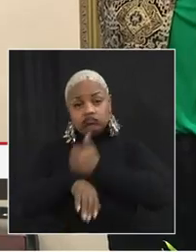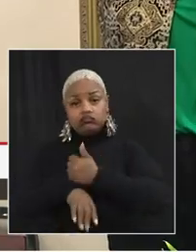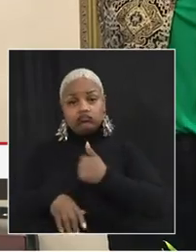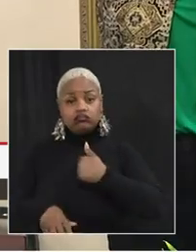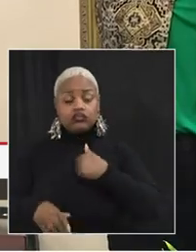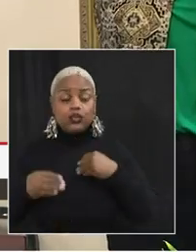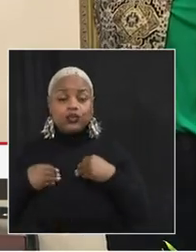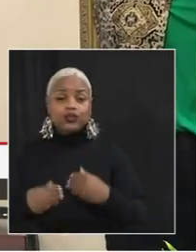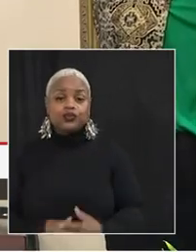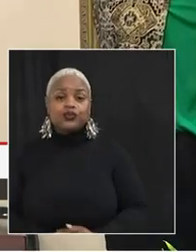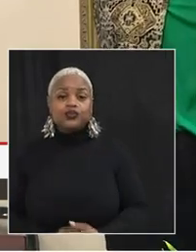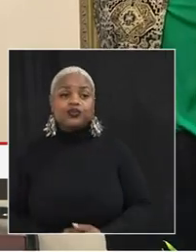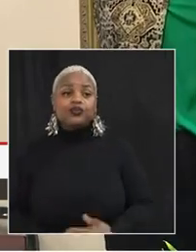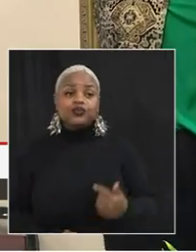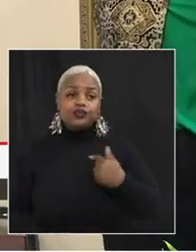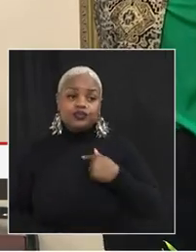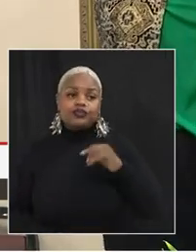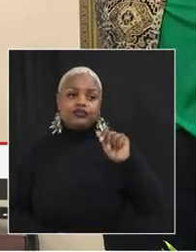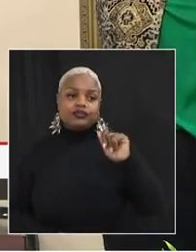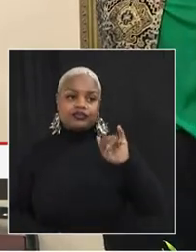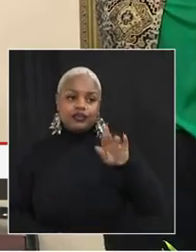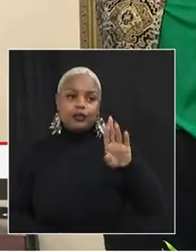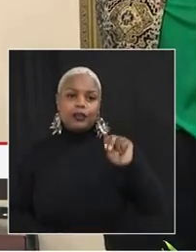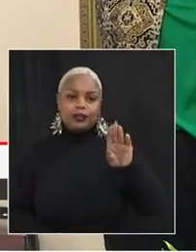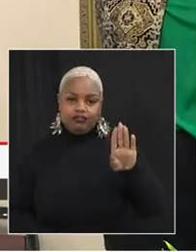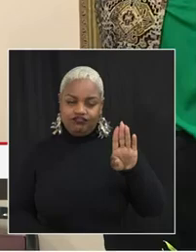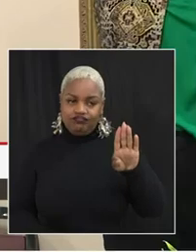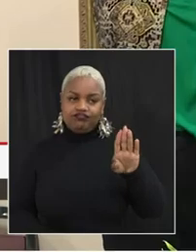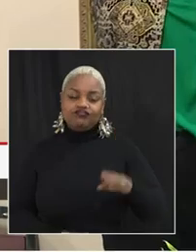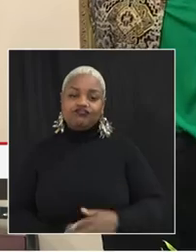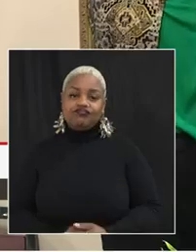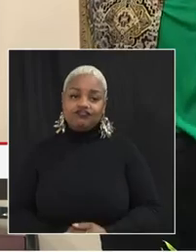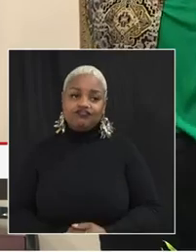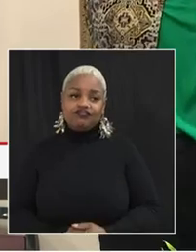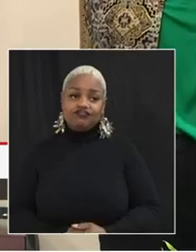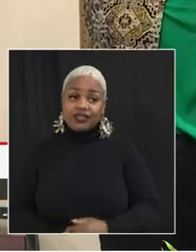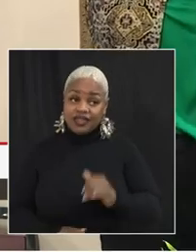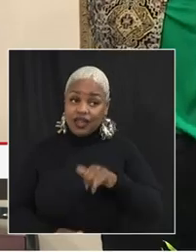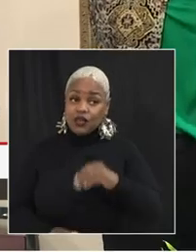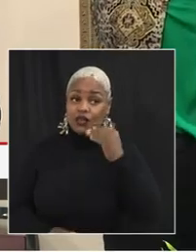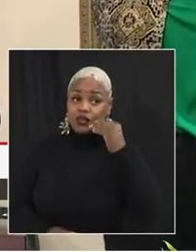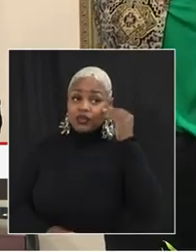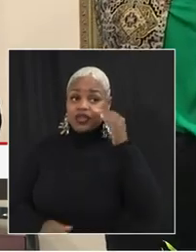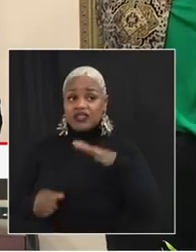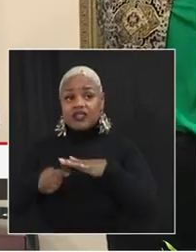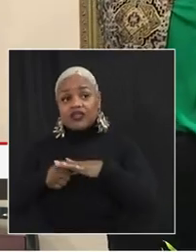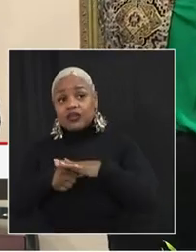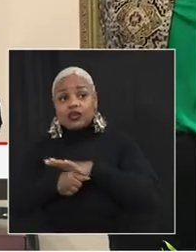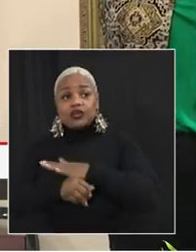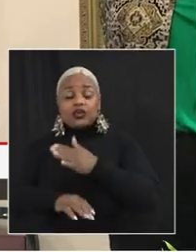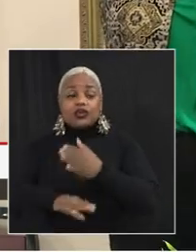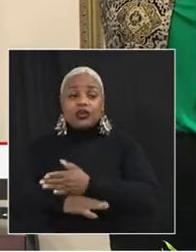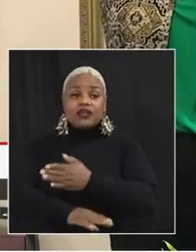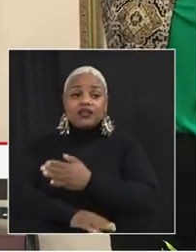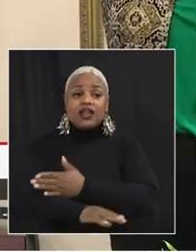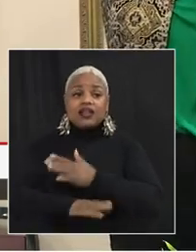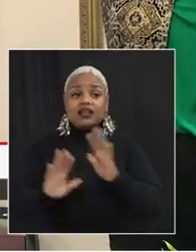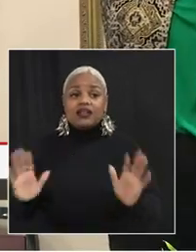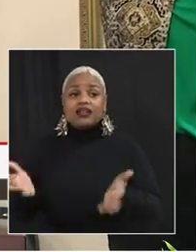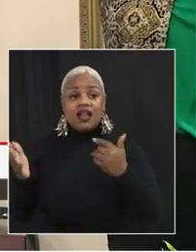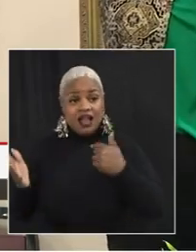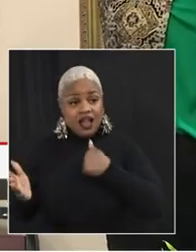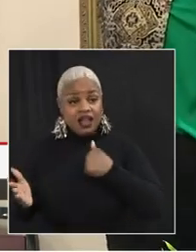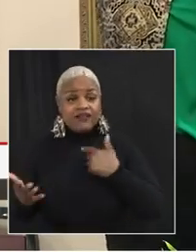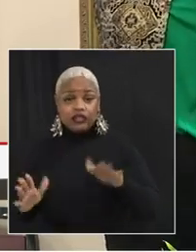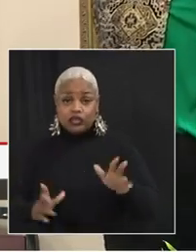with an Airbnb. With that home, it was totally done. I took out a loan of